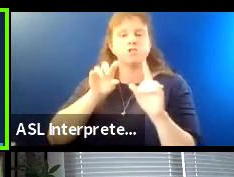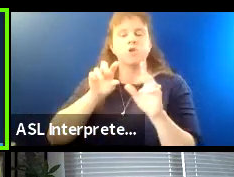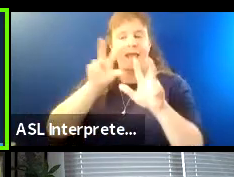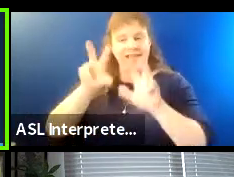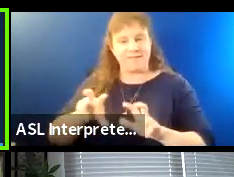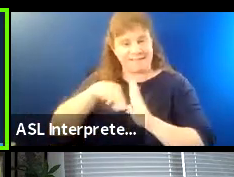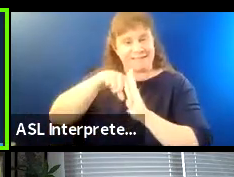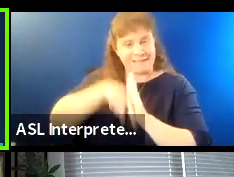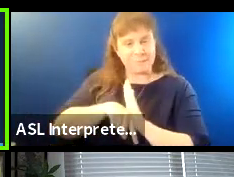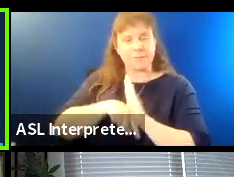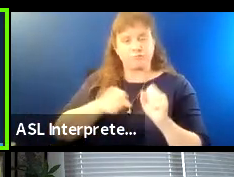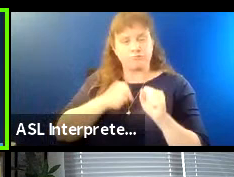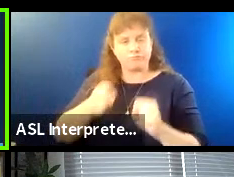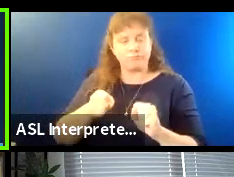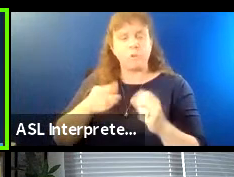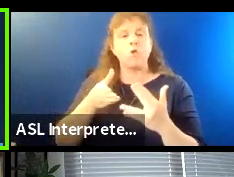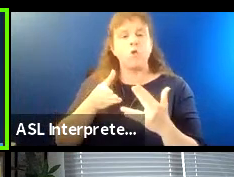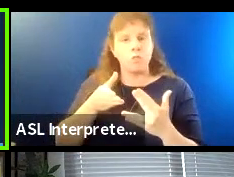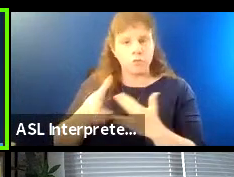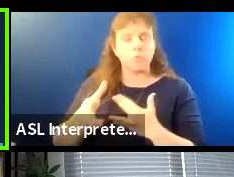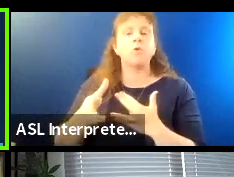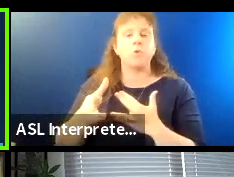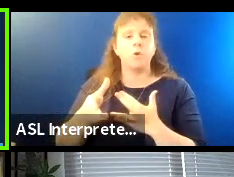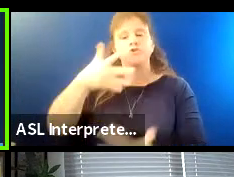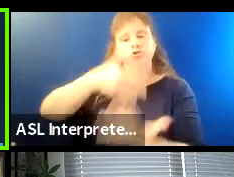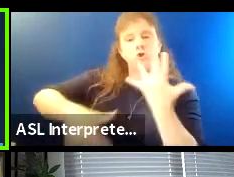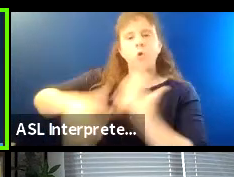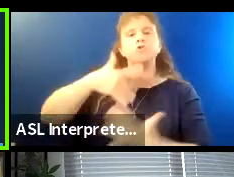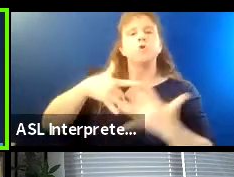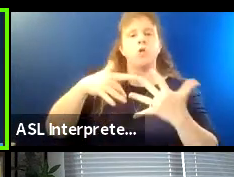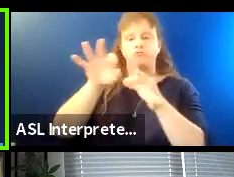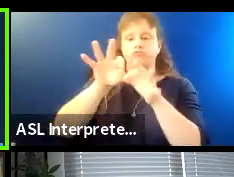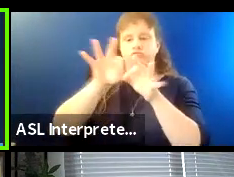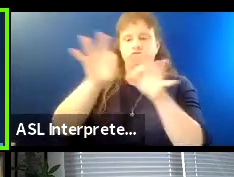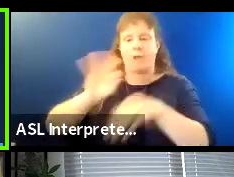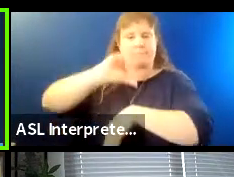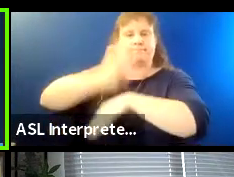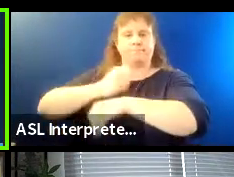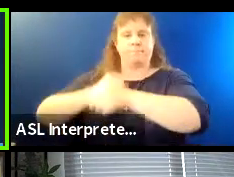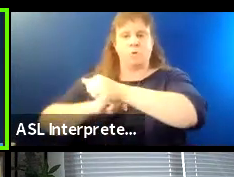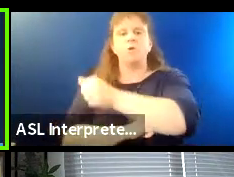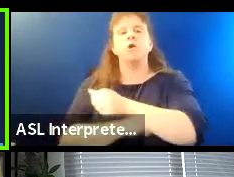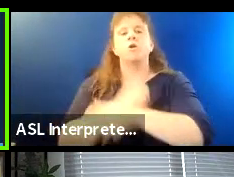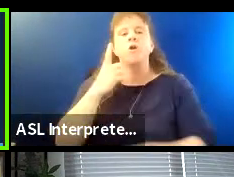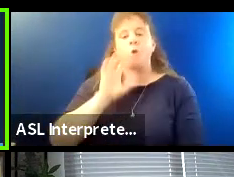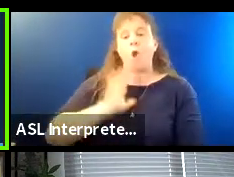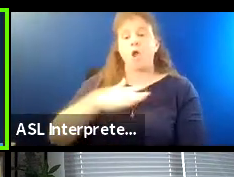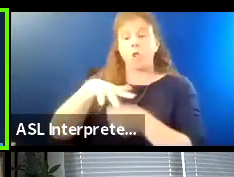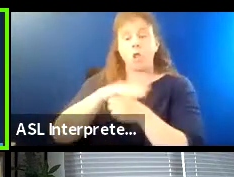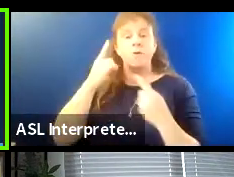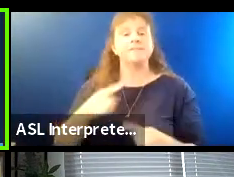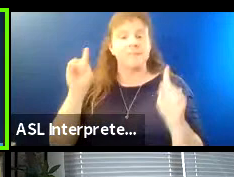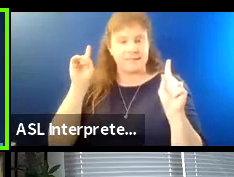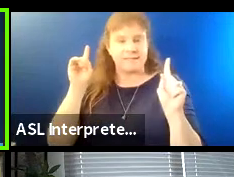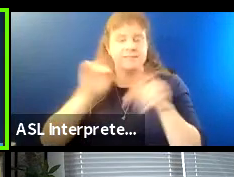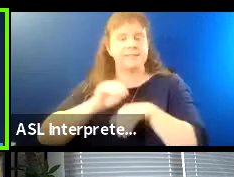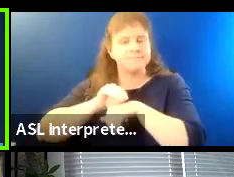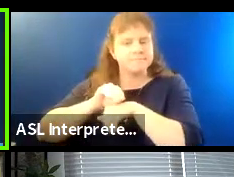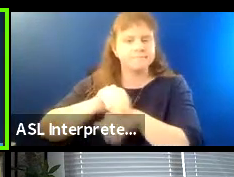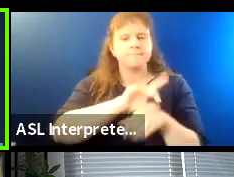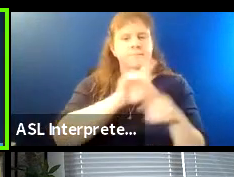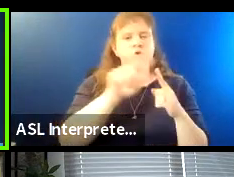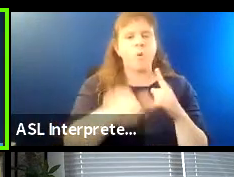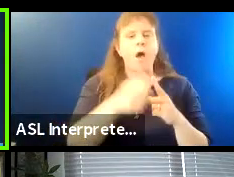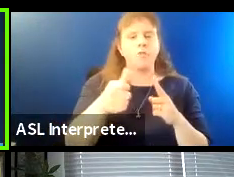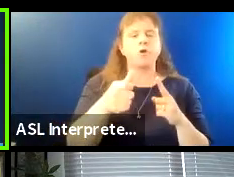deeply and sustainably through an equitable social determinants of health framework to scale our local successes and concretize California's locally